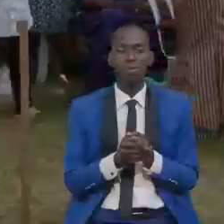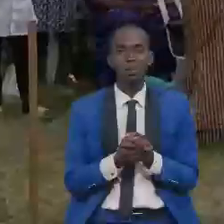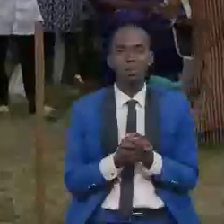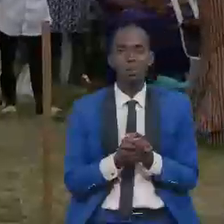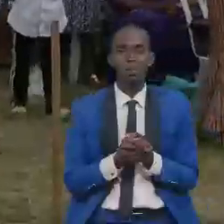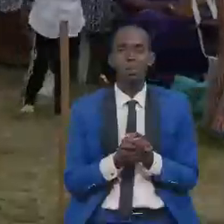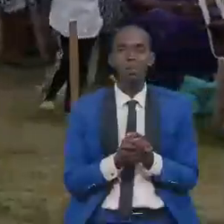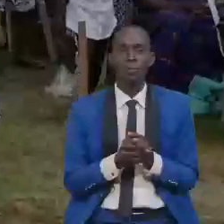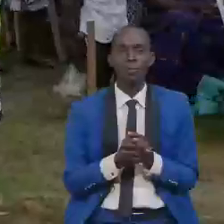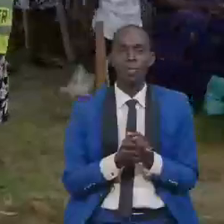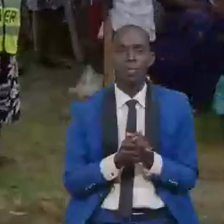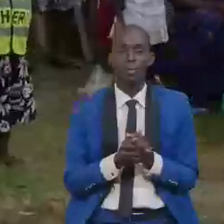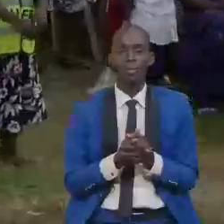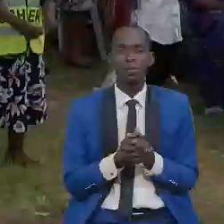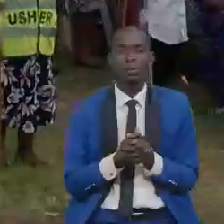videos